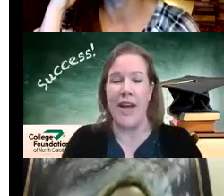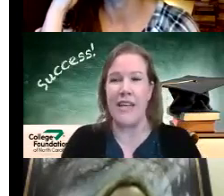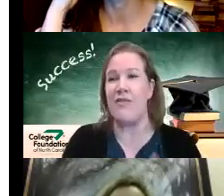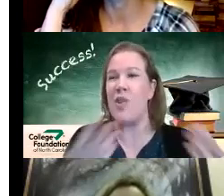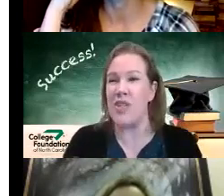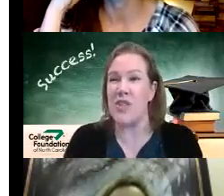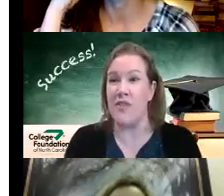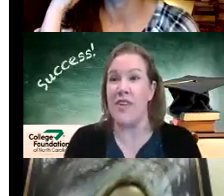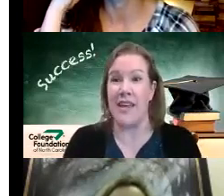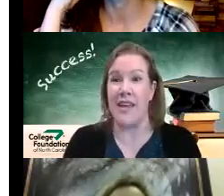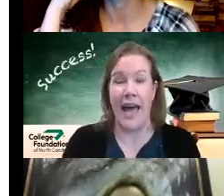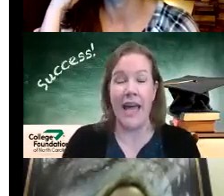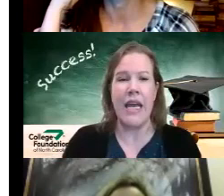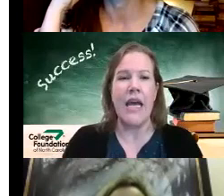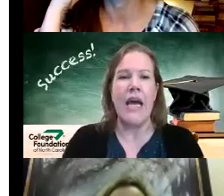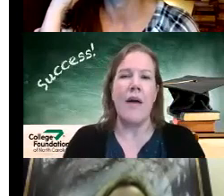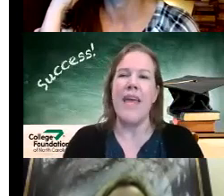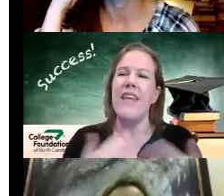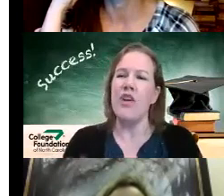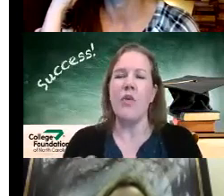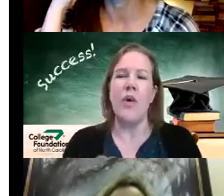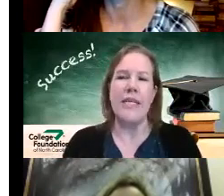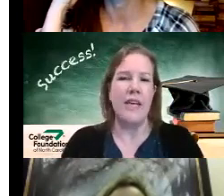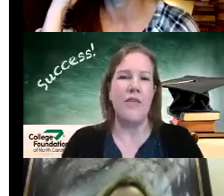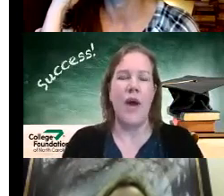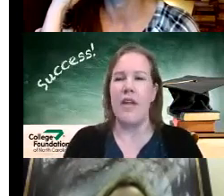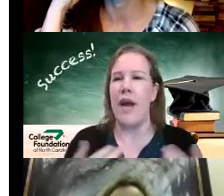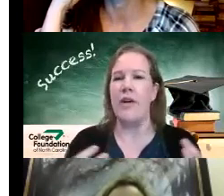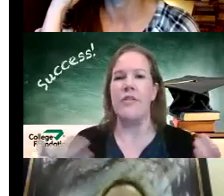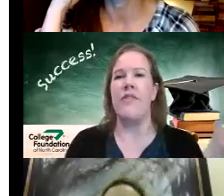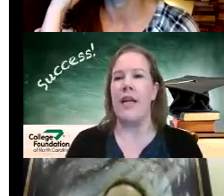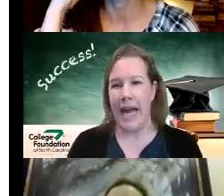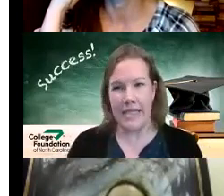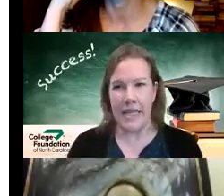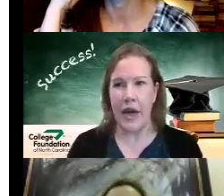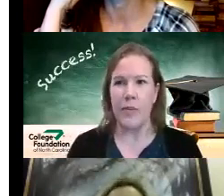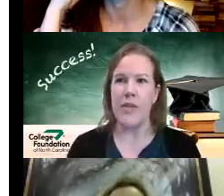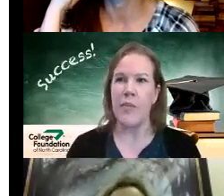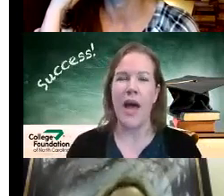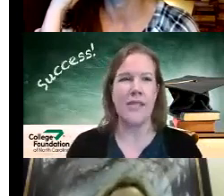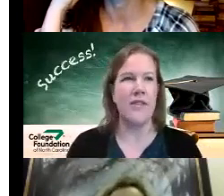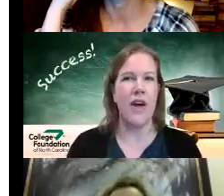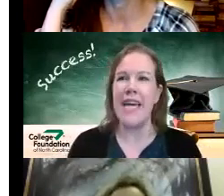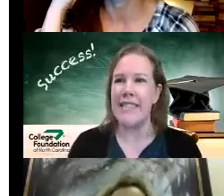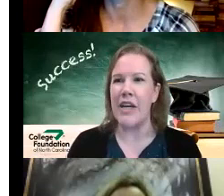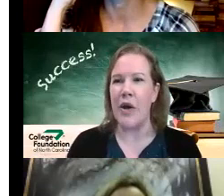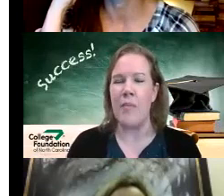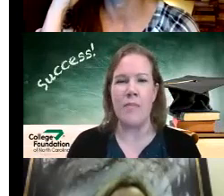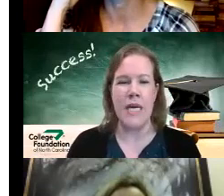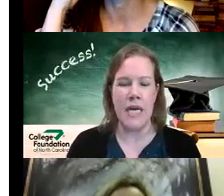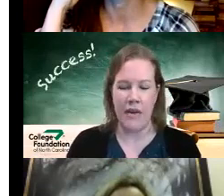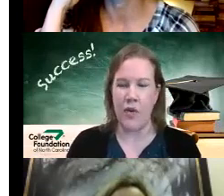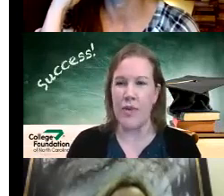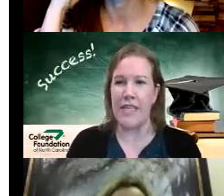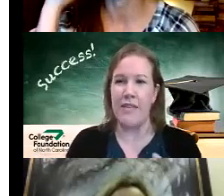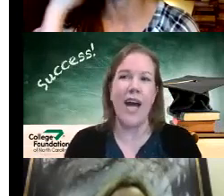way to find it if you use a service like that. And then you're going to want to see if you have any records of untaxed income. Some kinds of untaxed income might